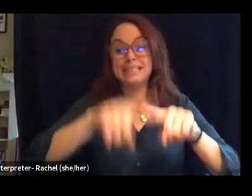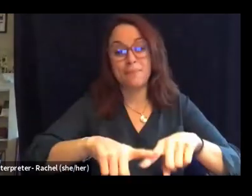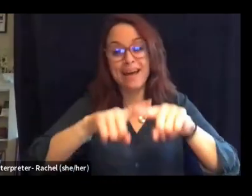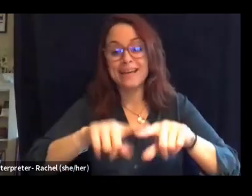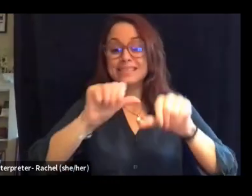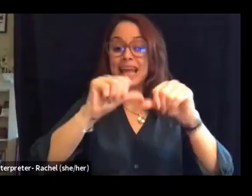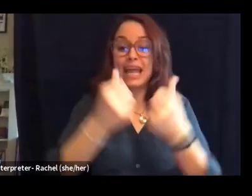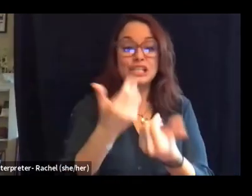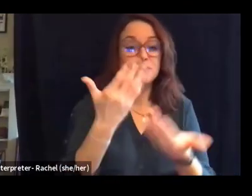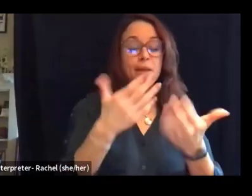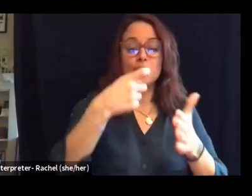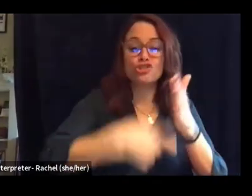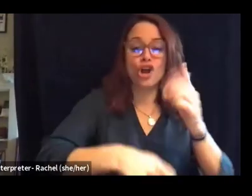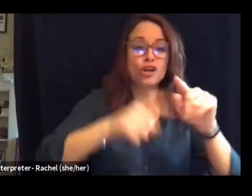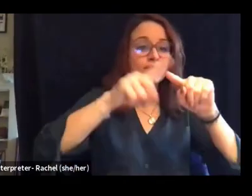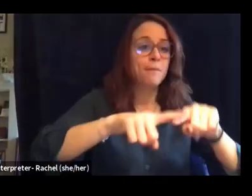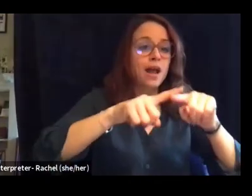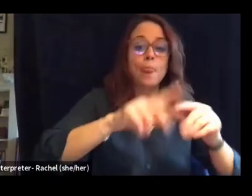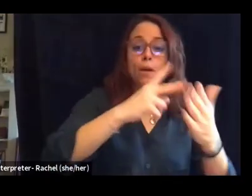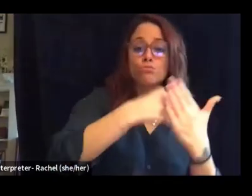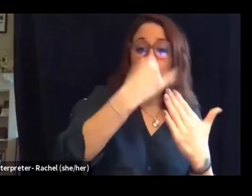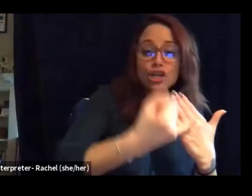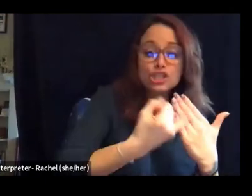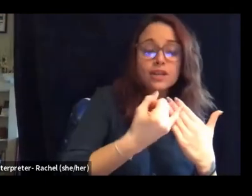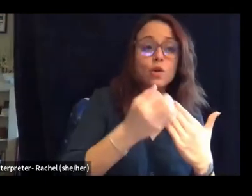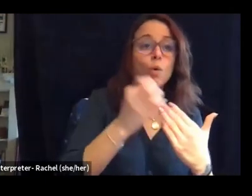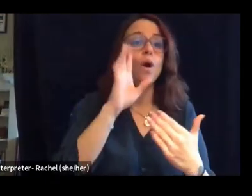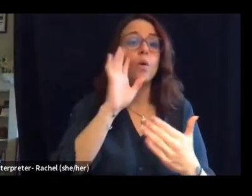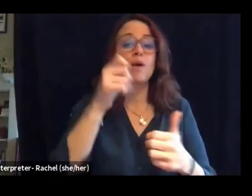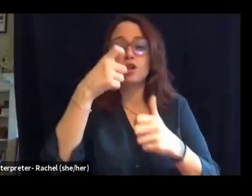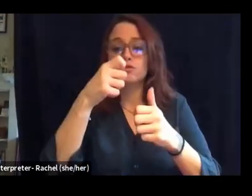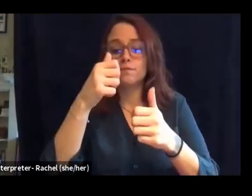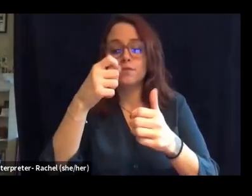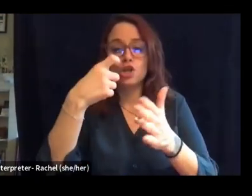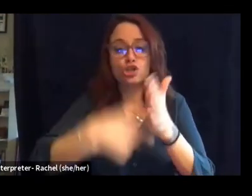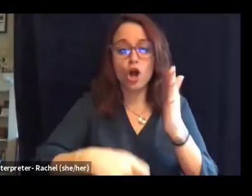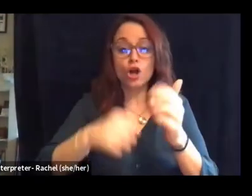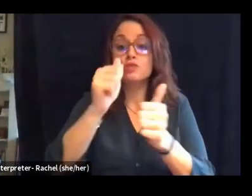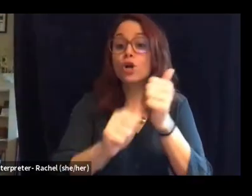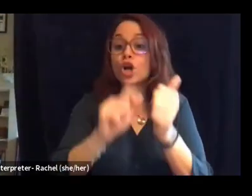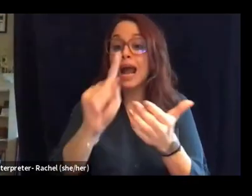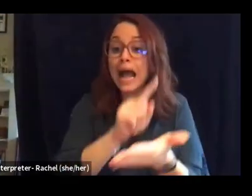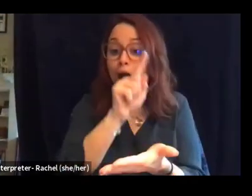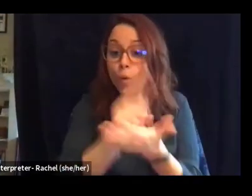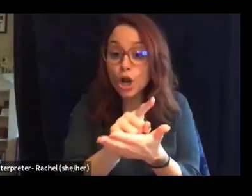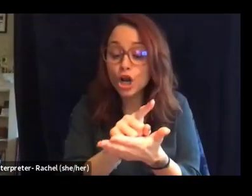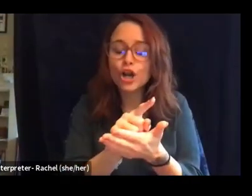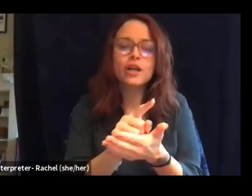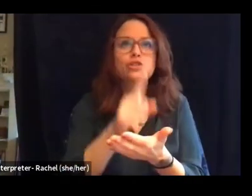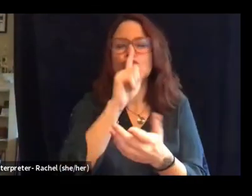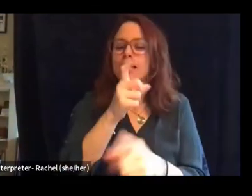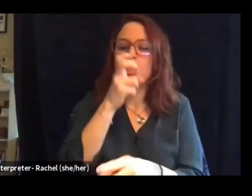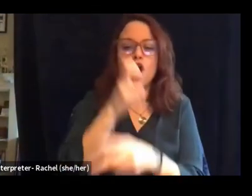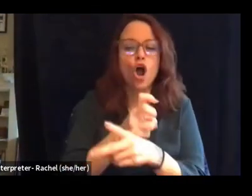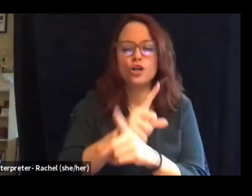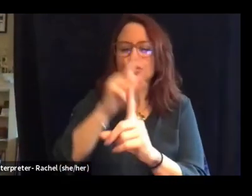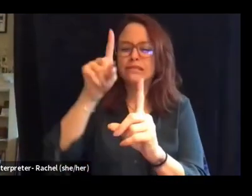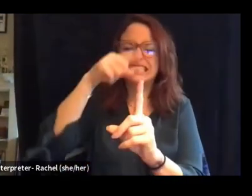might charge by the hour. It's so hard to pin it down to a given number.